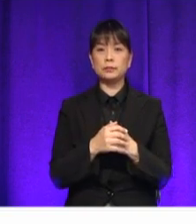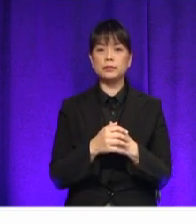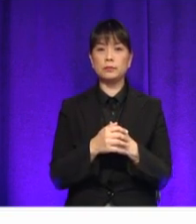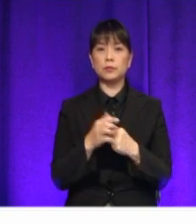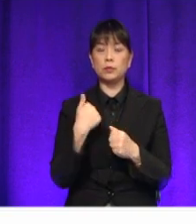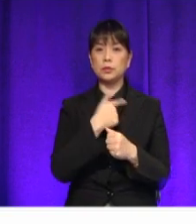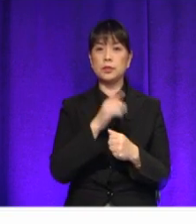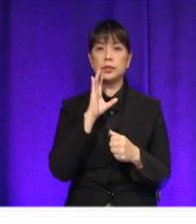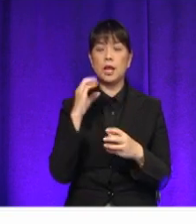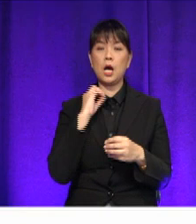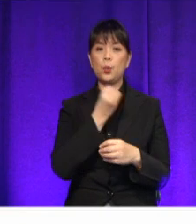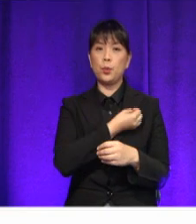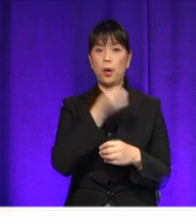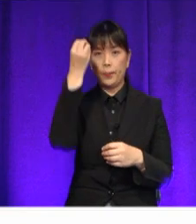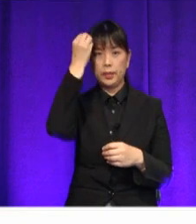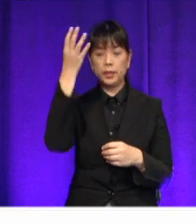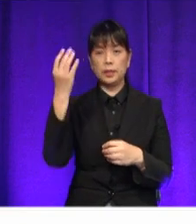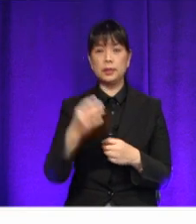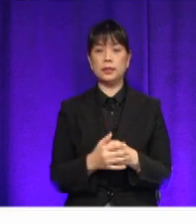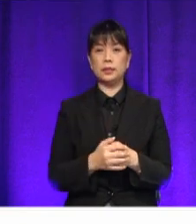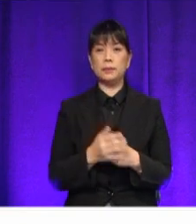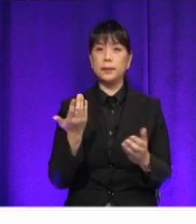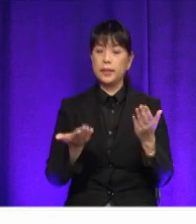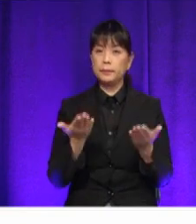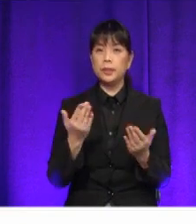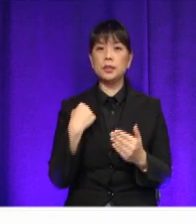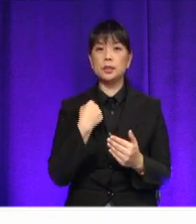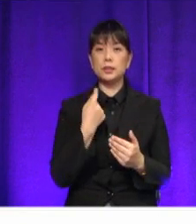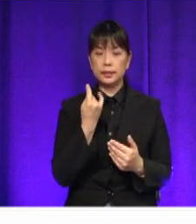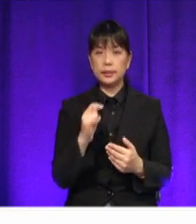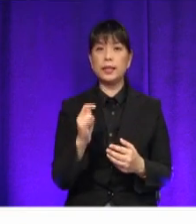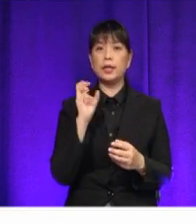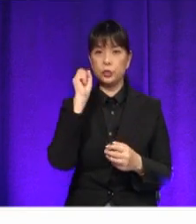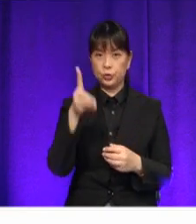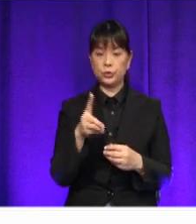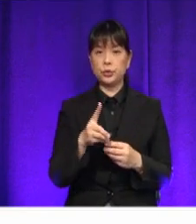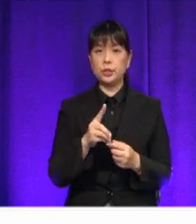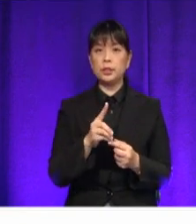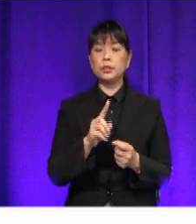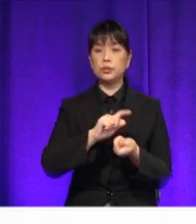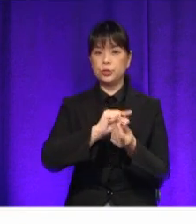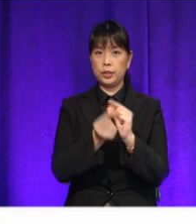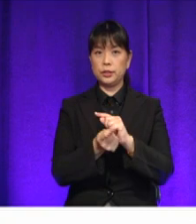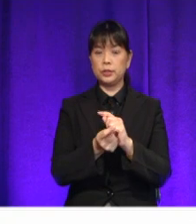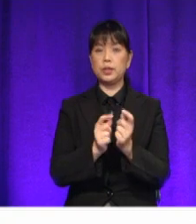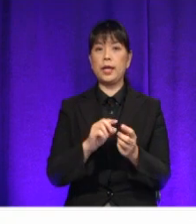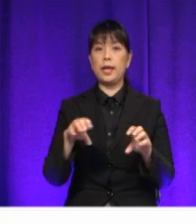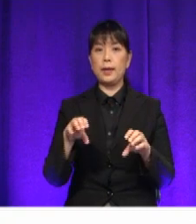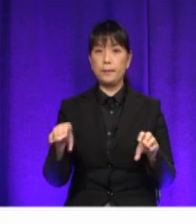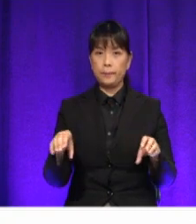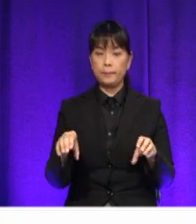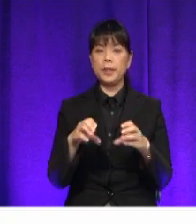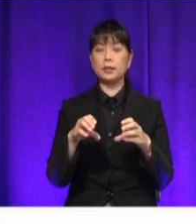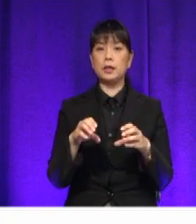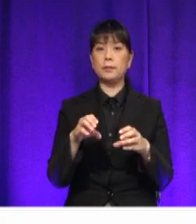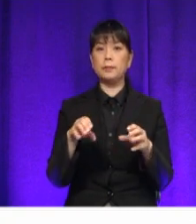to say our opinions about anything. Maybe they should change all that and let the kids make the decision on how to improve the